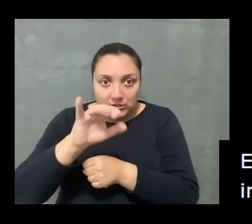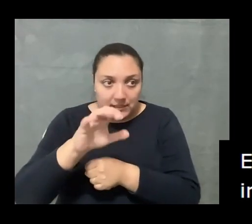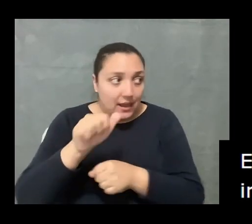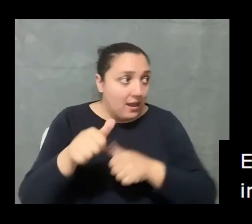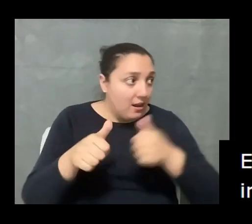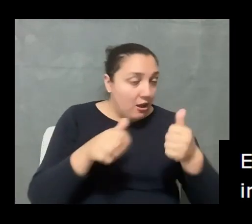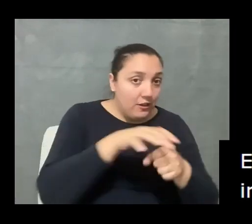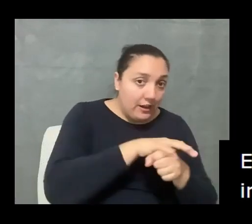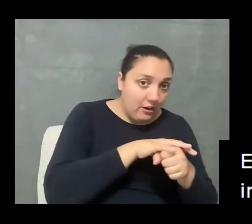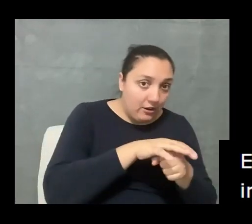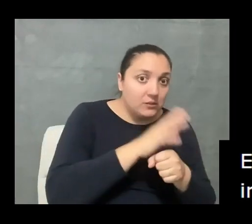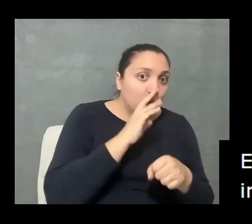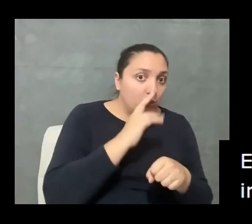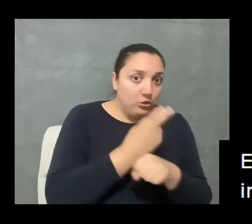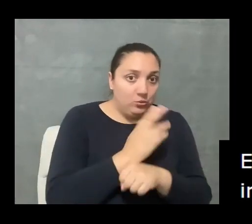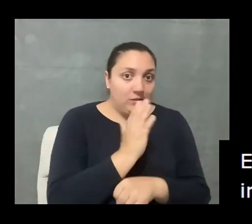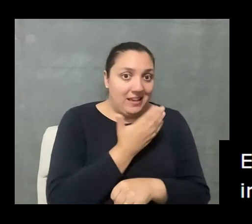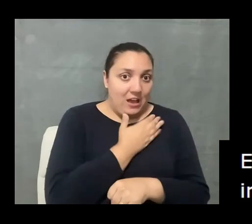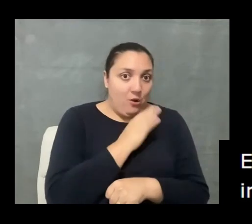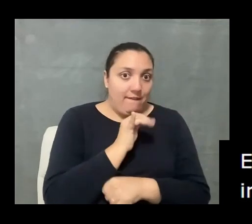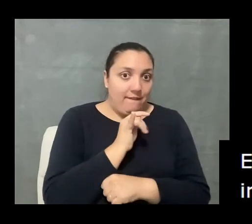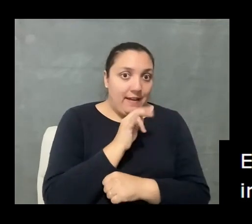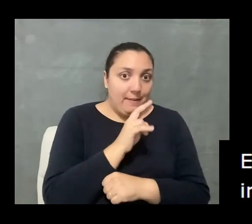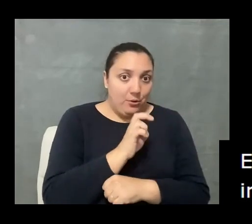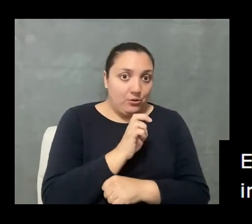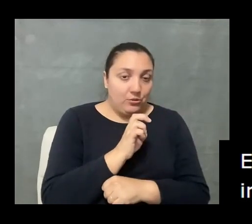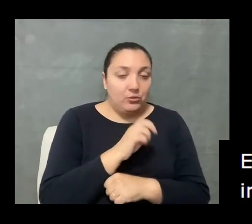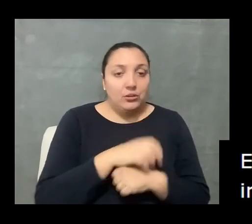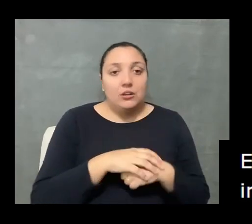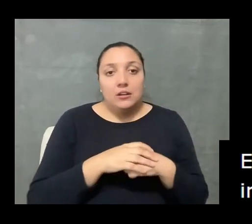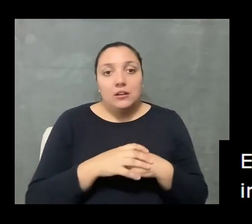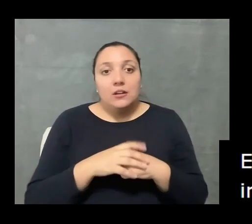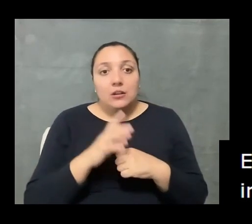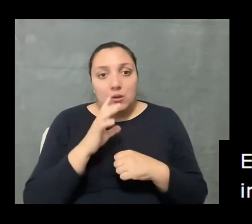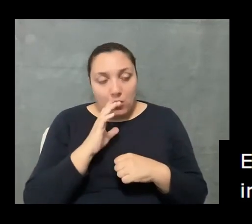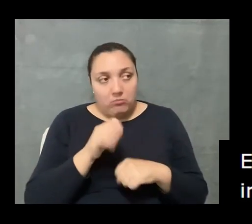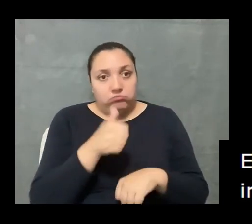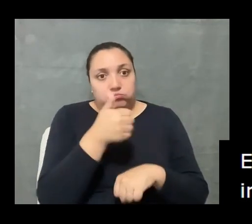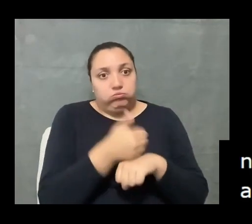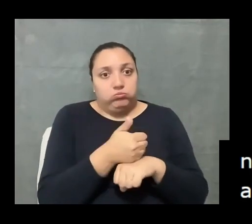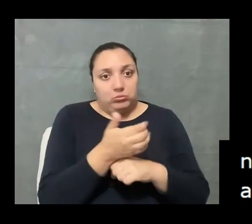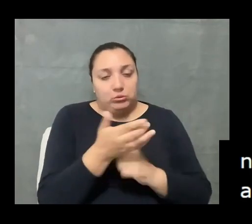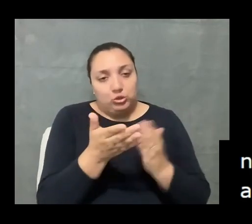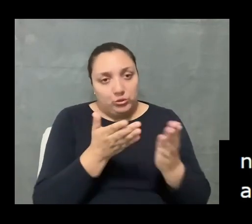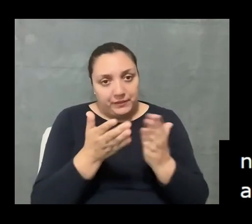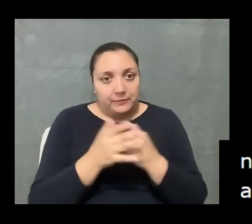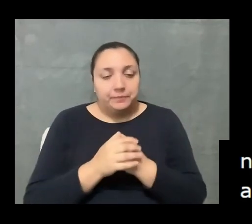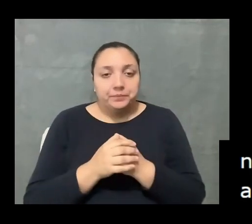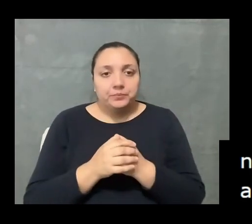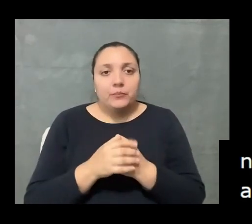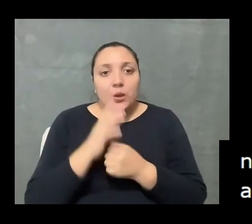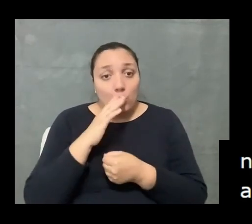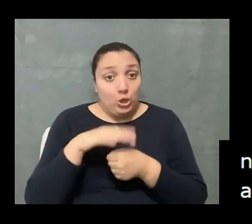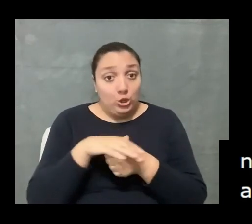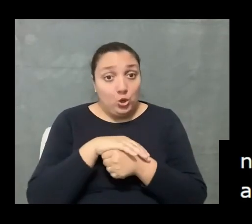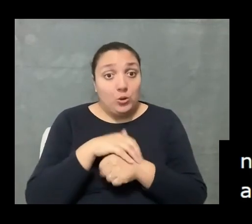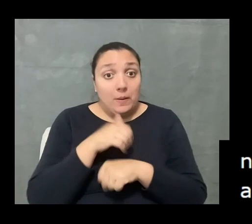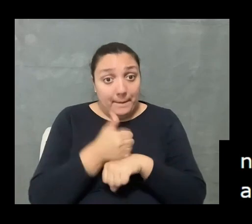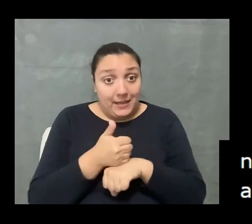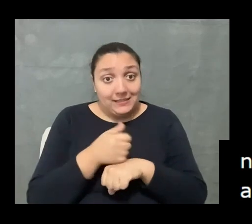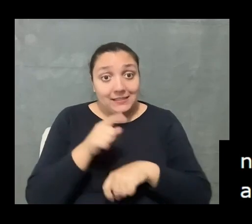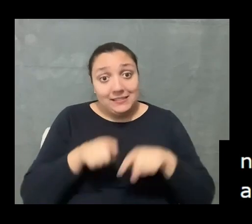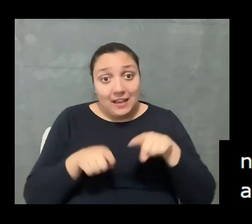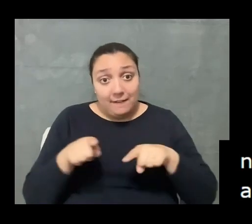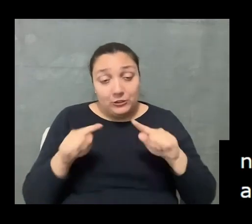will be using our own fiber franchise to build out services. We are a locally based, diverse team